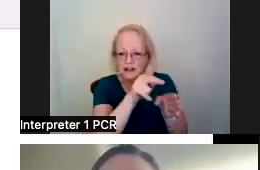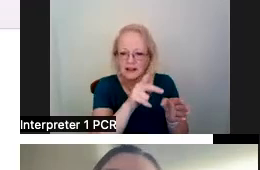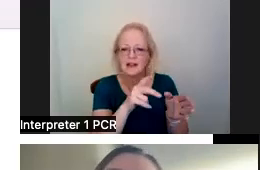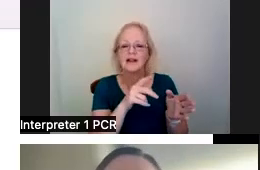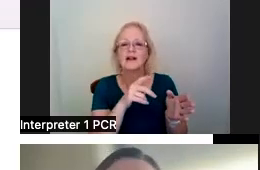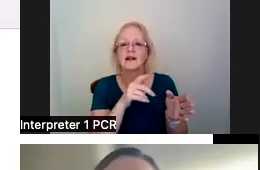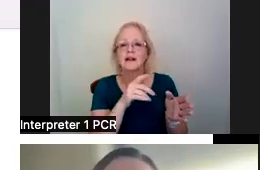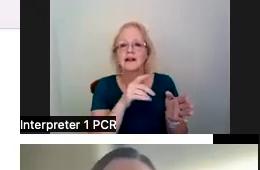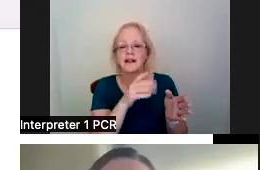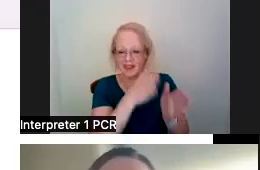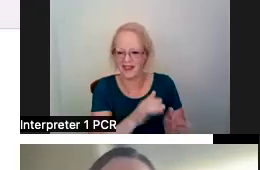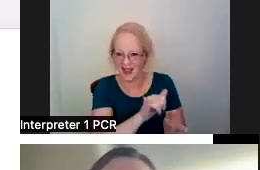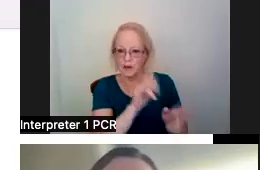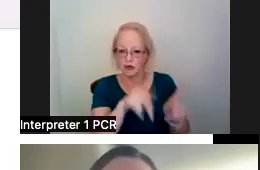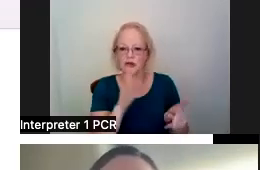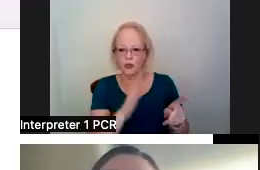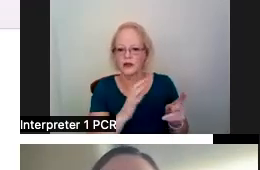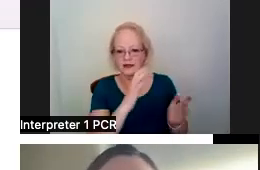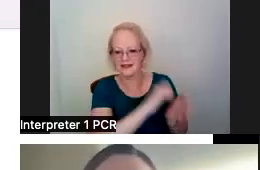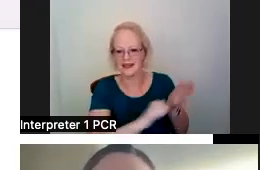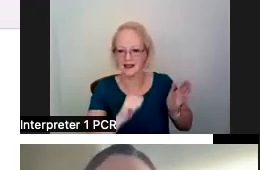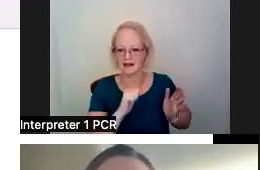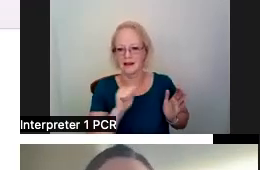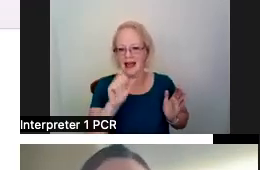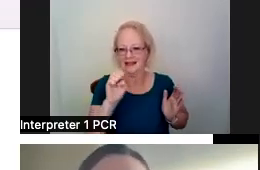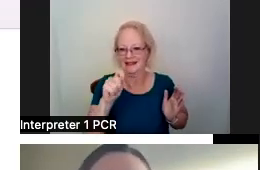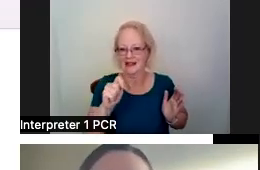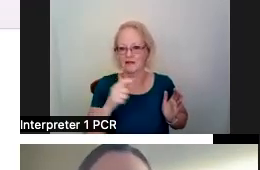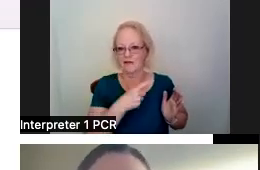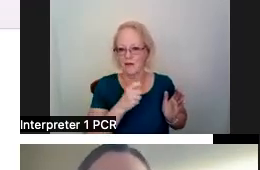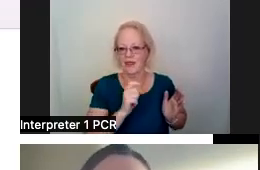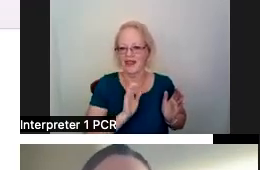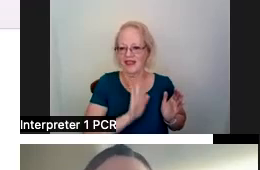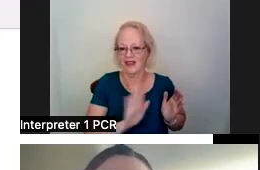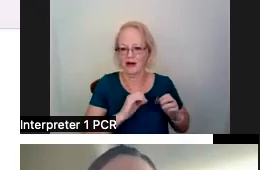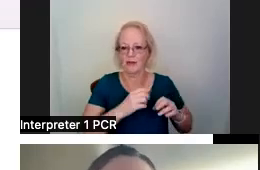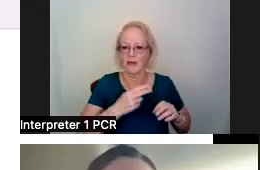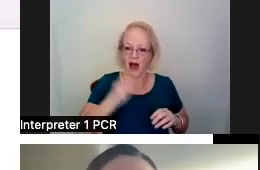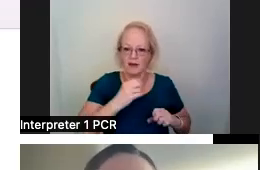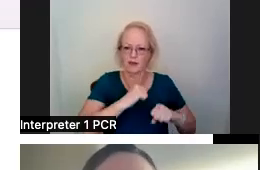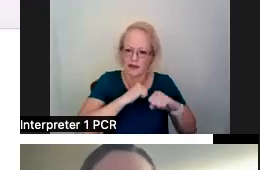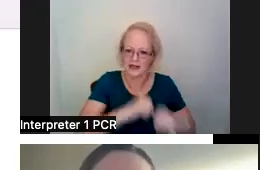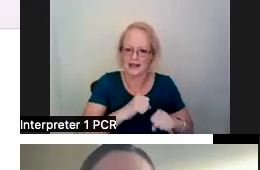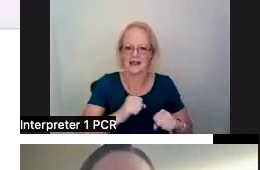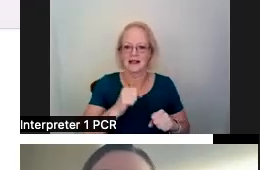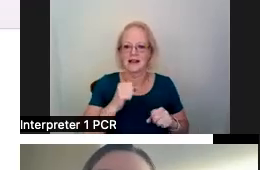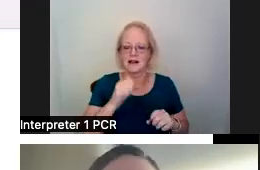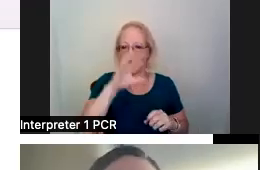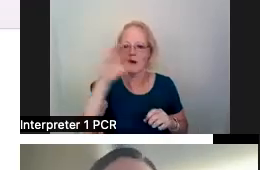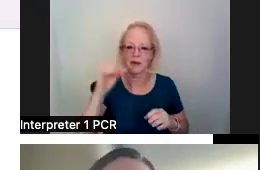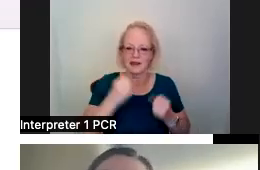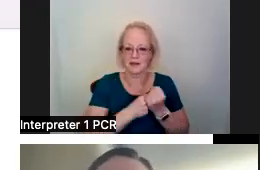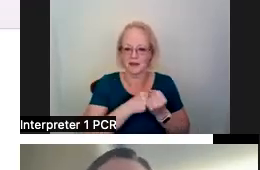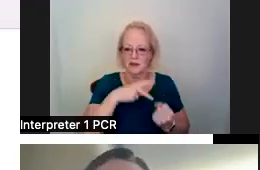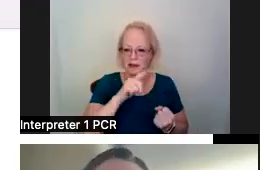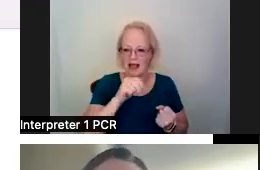to take those assets out of the highly protected employer sponsored plan and move them into